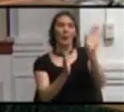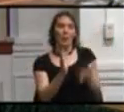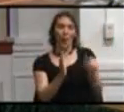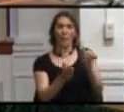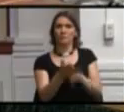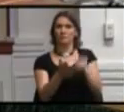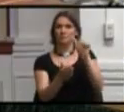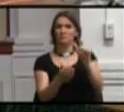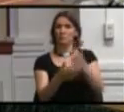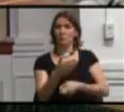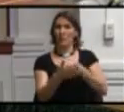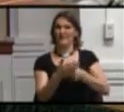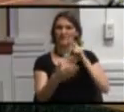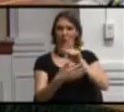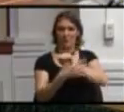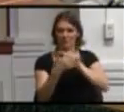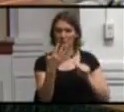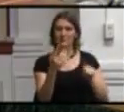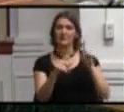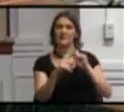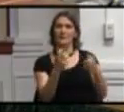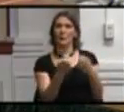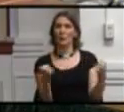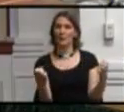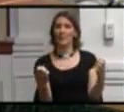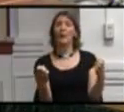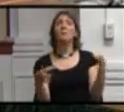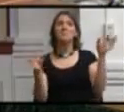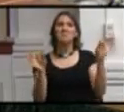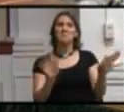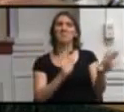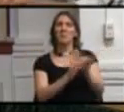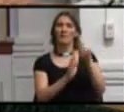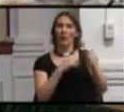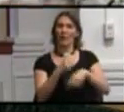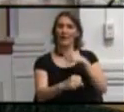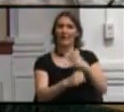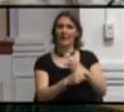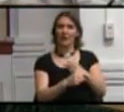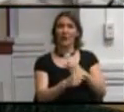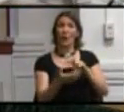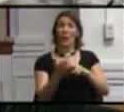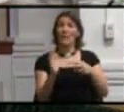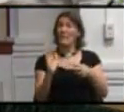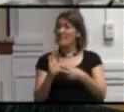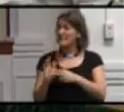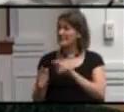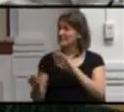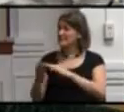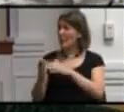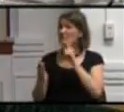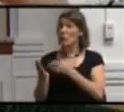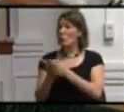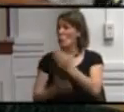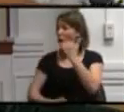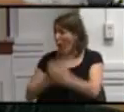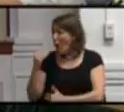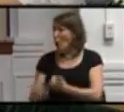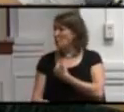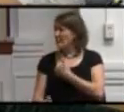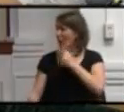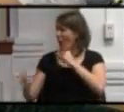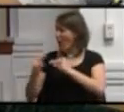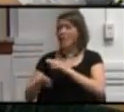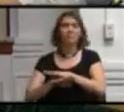of specific items has been determined for that year. So you don't have to, all the towns don't have to go through that. Exactly. So we